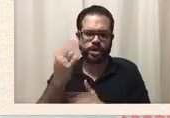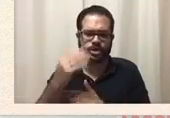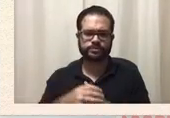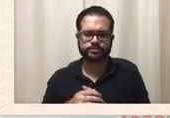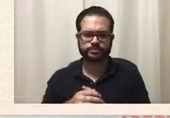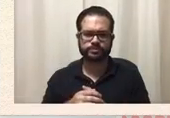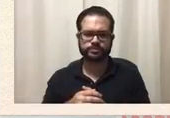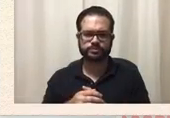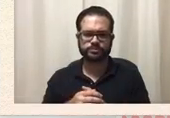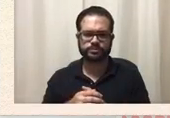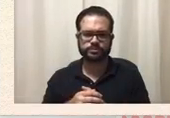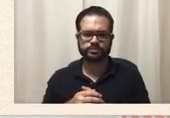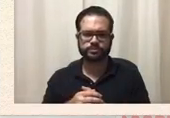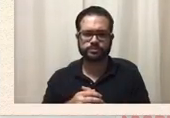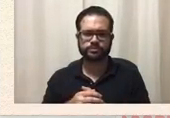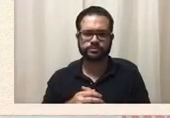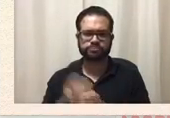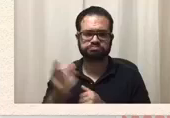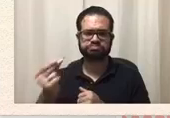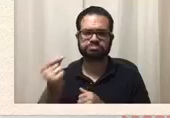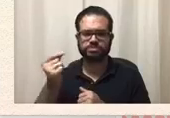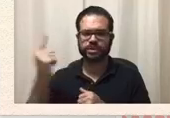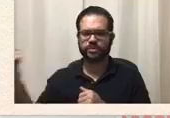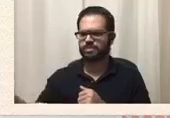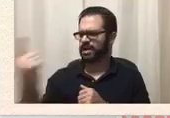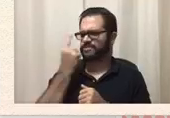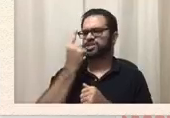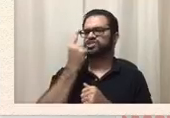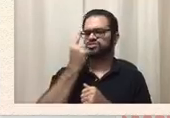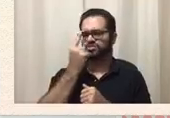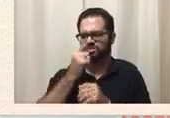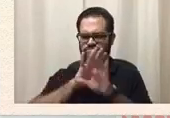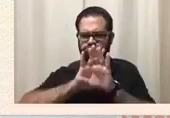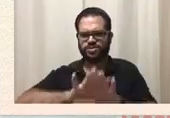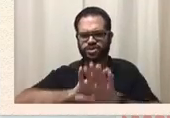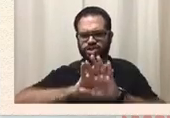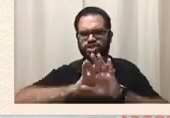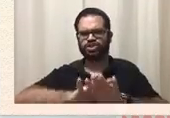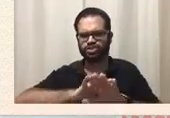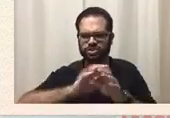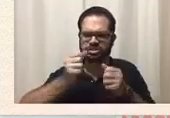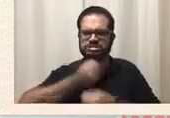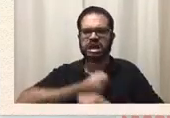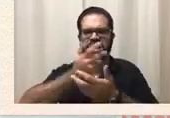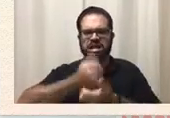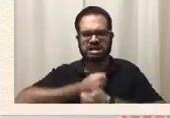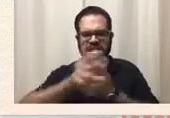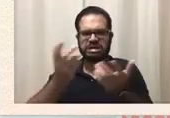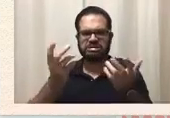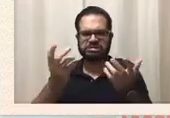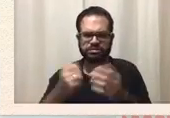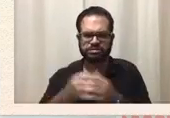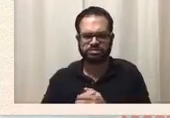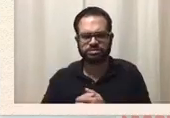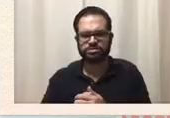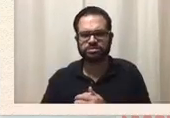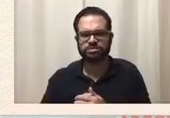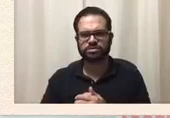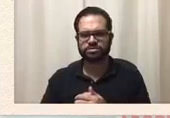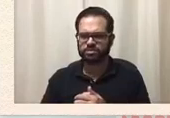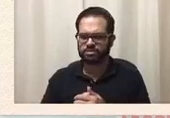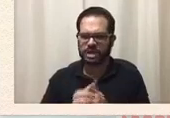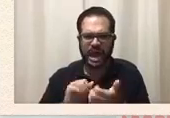Immediately, he was in my face, pushing, shoving, shouting, screaming. How could you embarrass me like